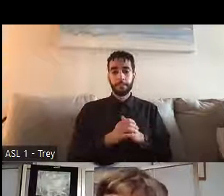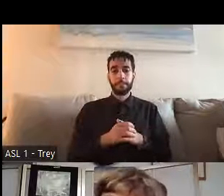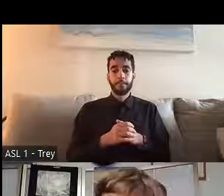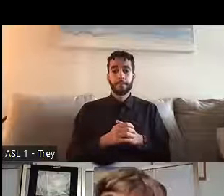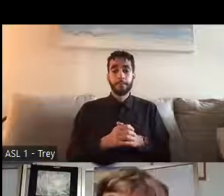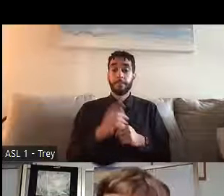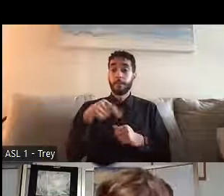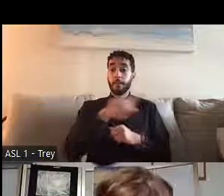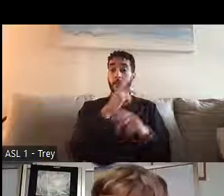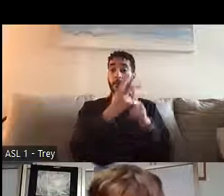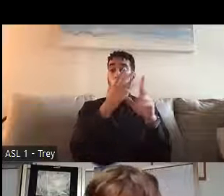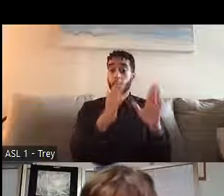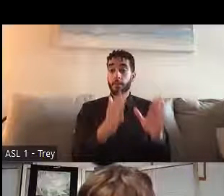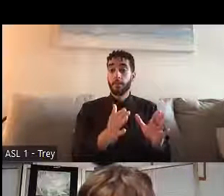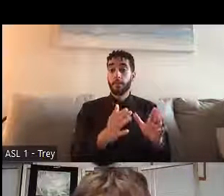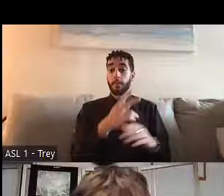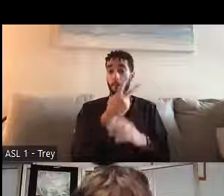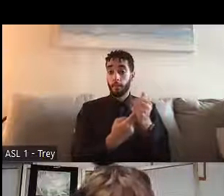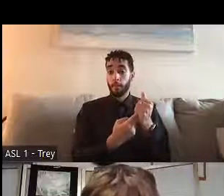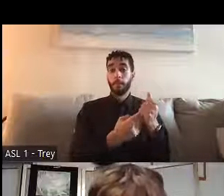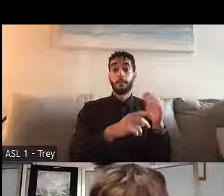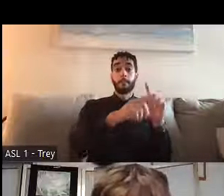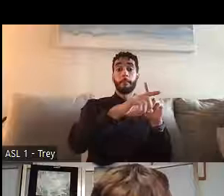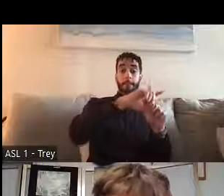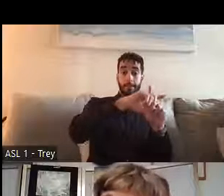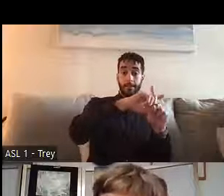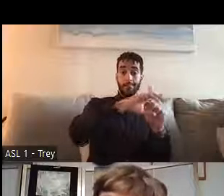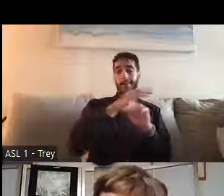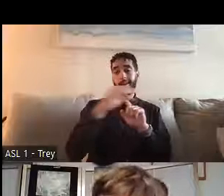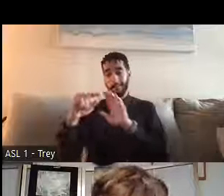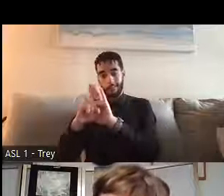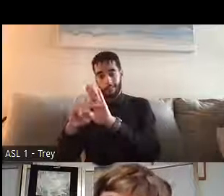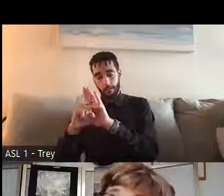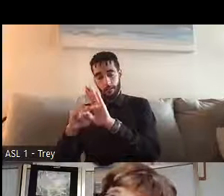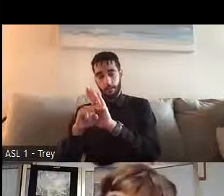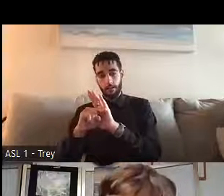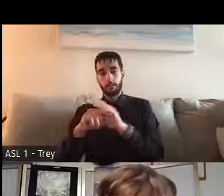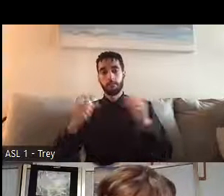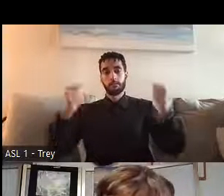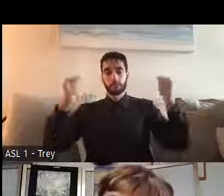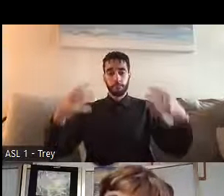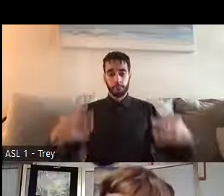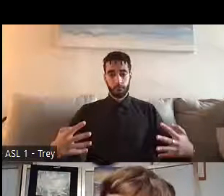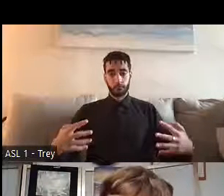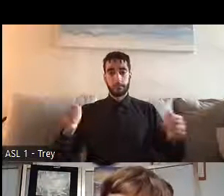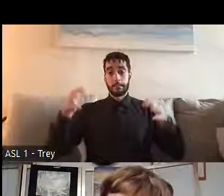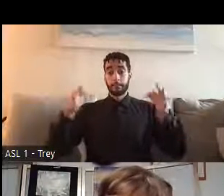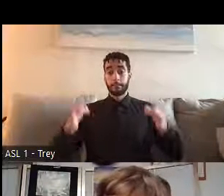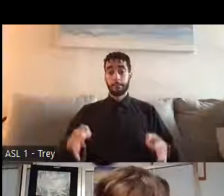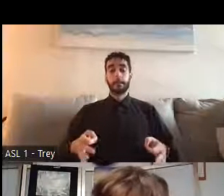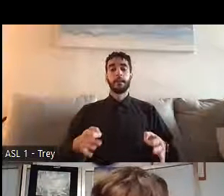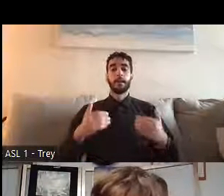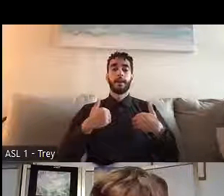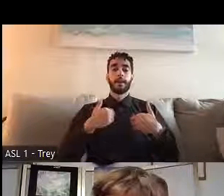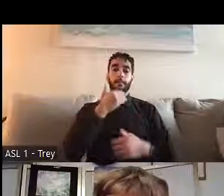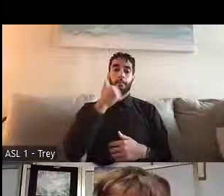can report both positive and negative aspects of caregiving tend to have better mood than caregivers who focus